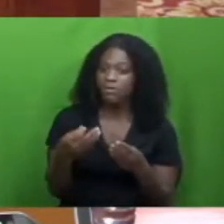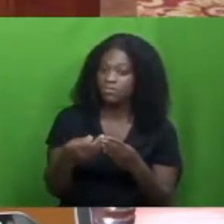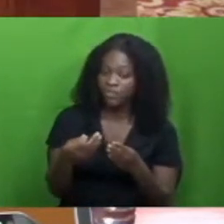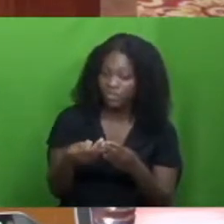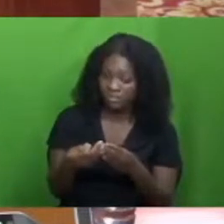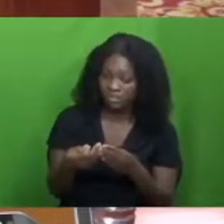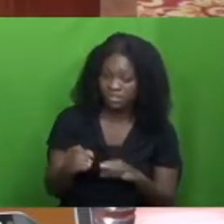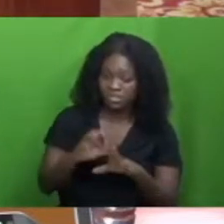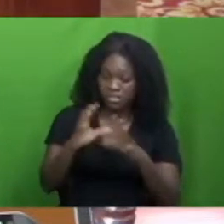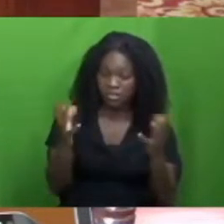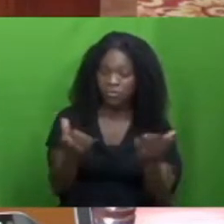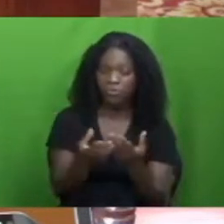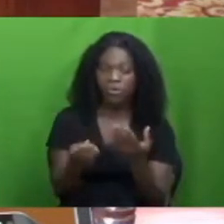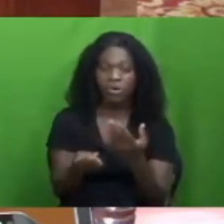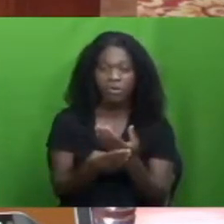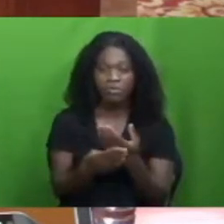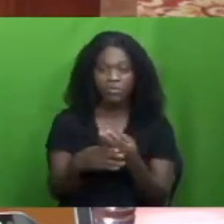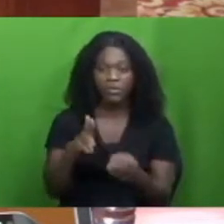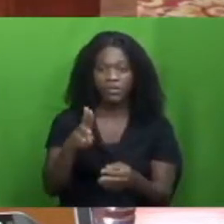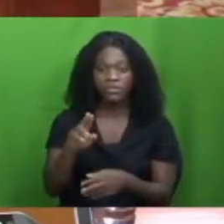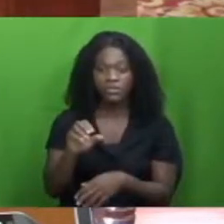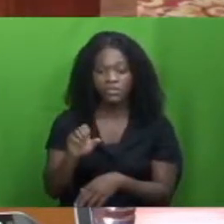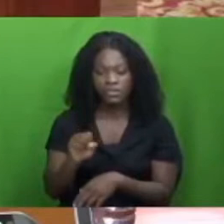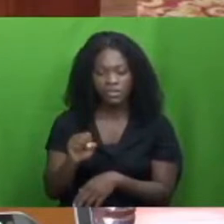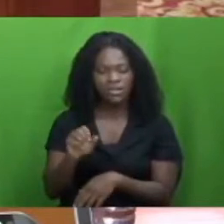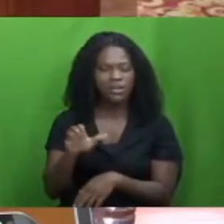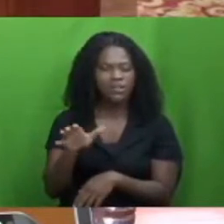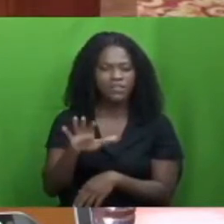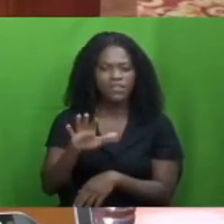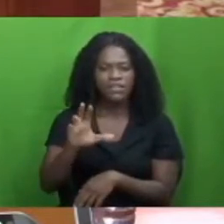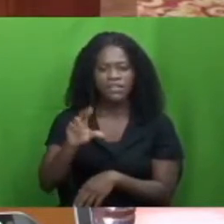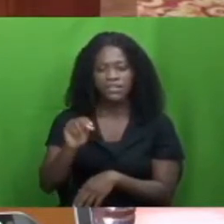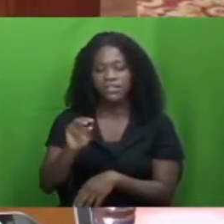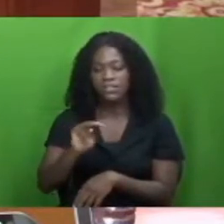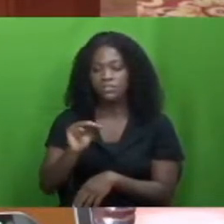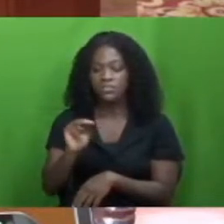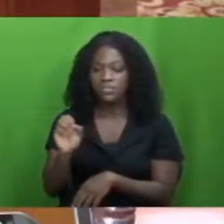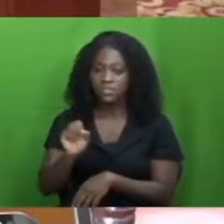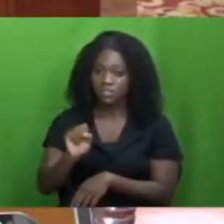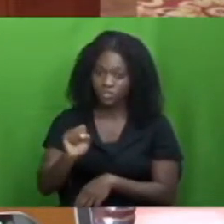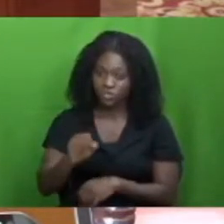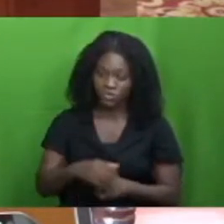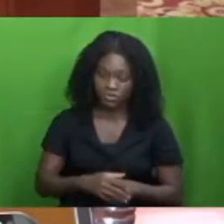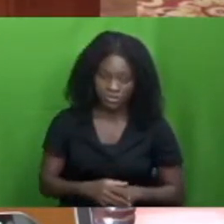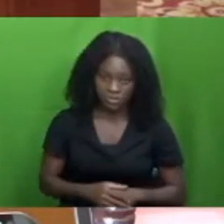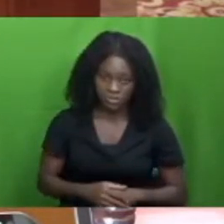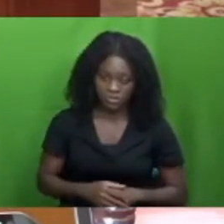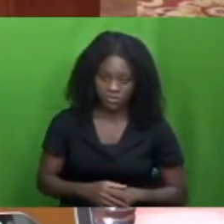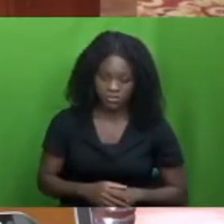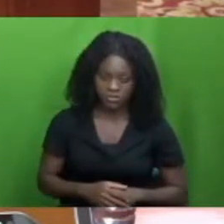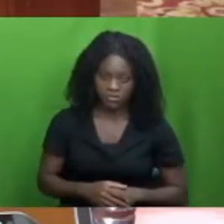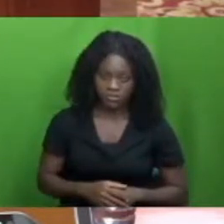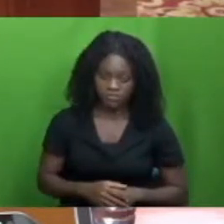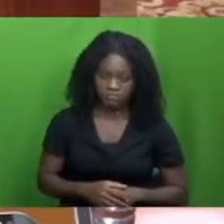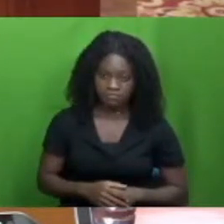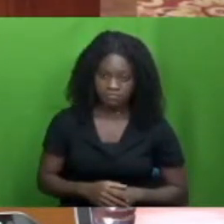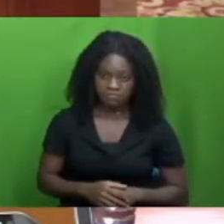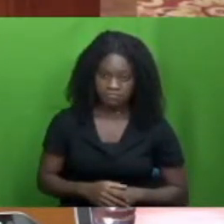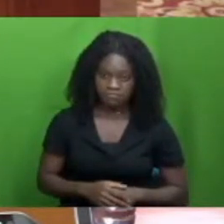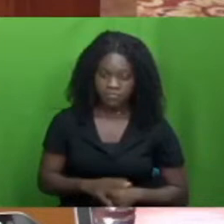World Bank's US $530 million, a DPO of $300 million, and